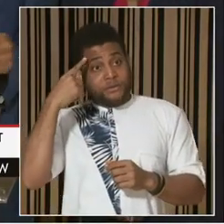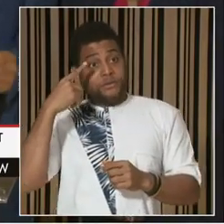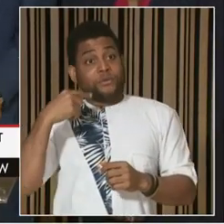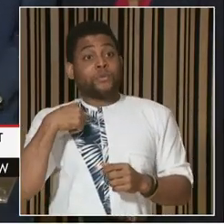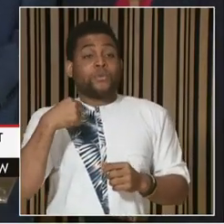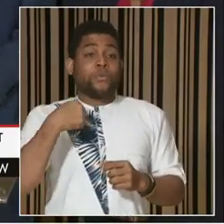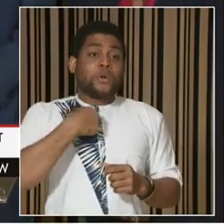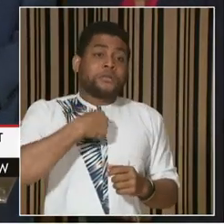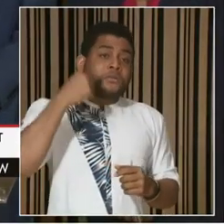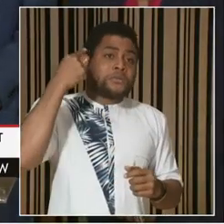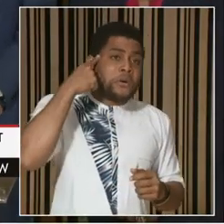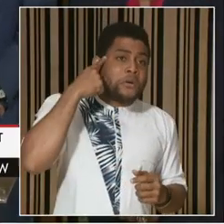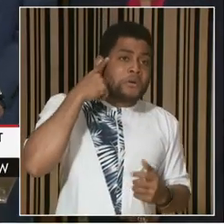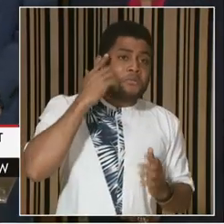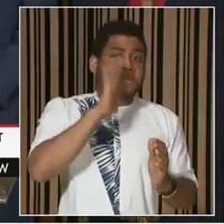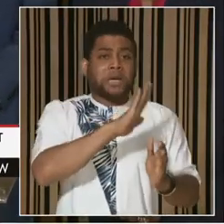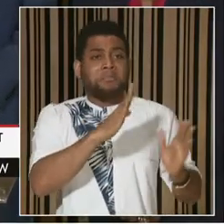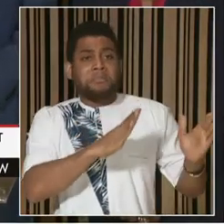planning was tepid.